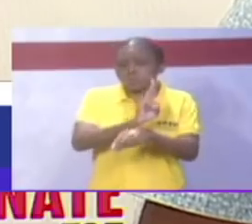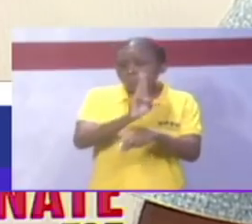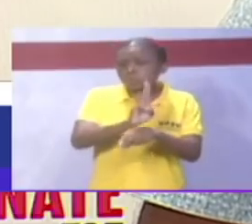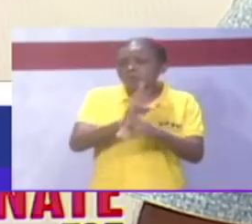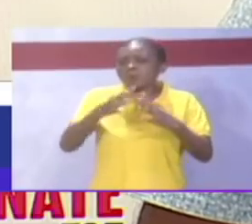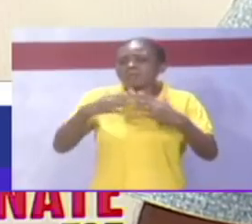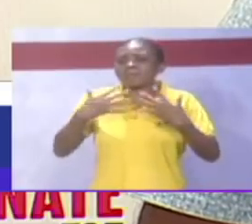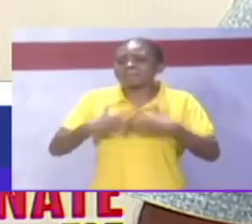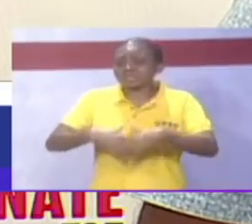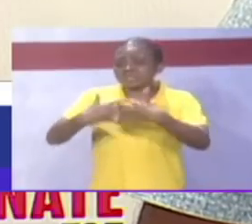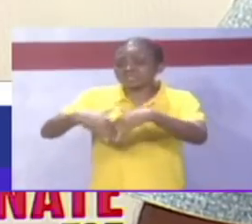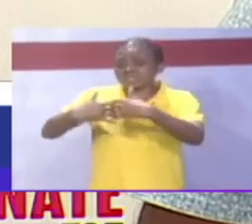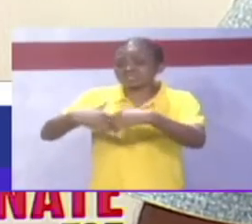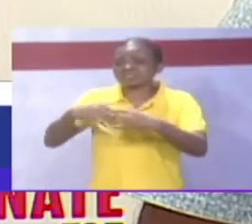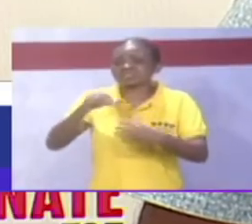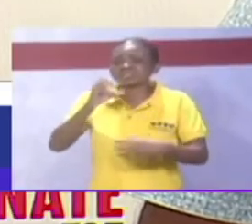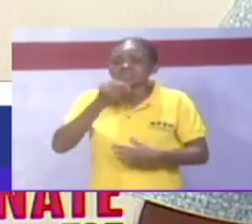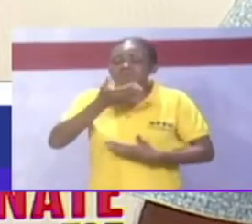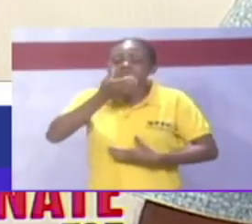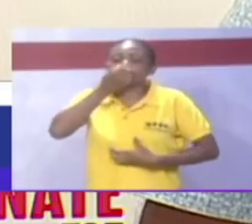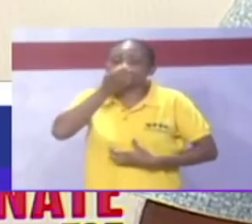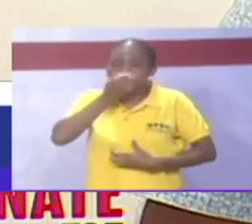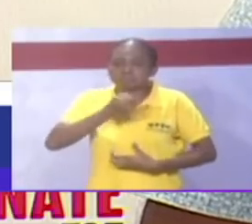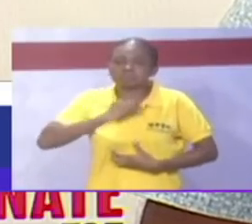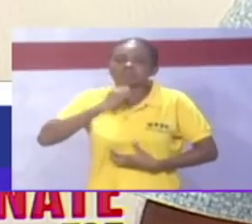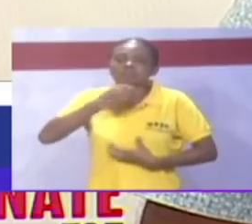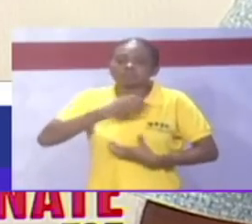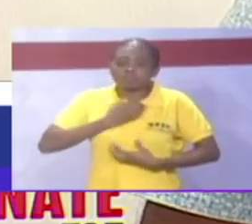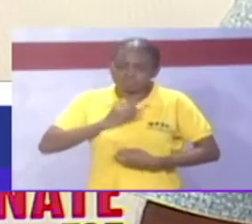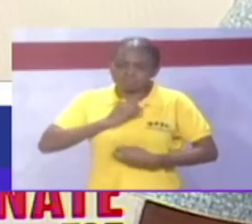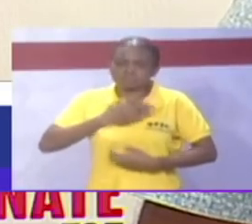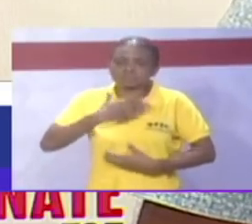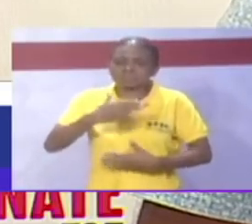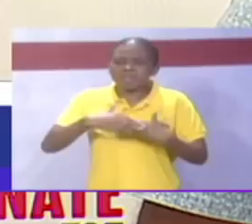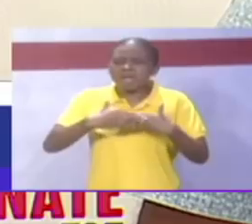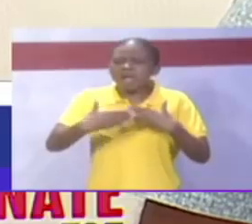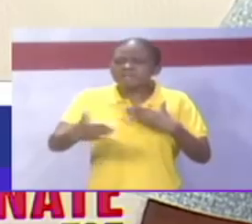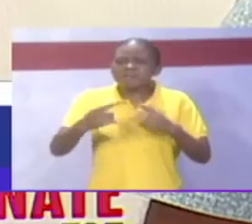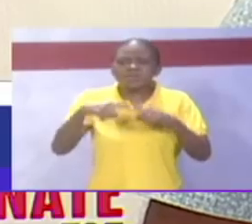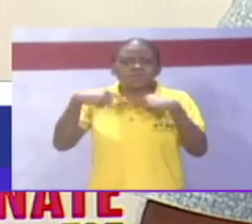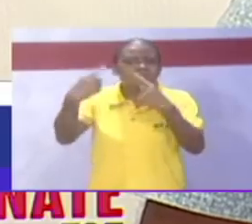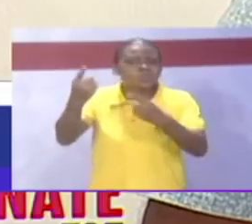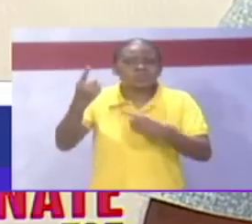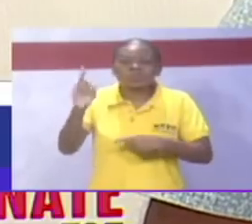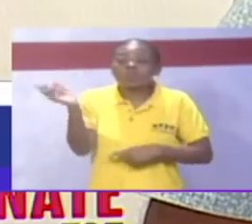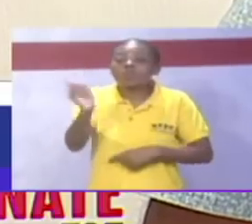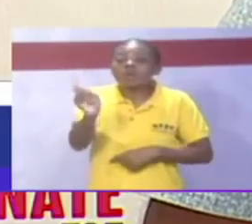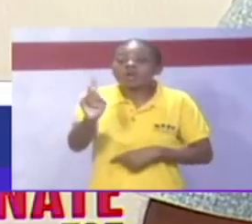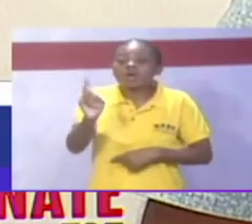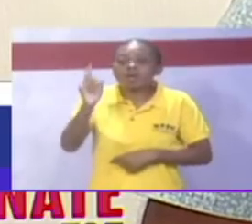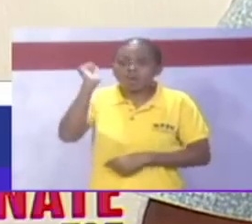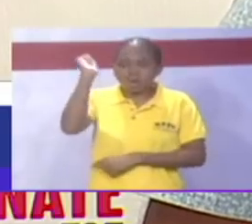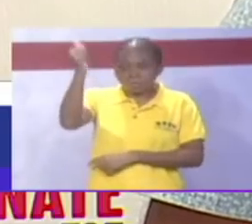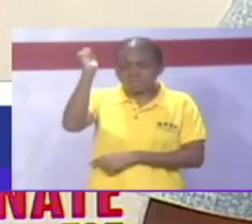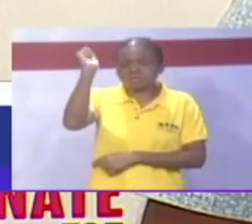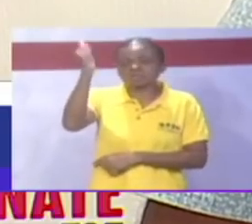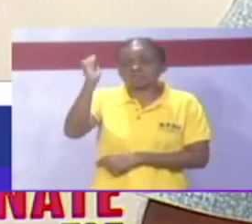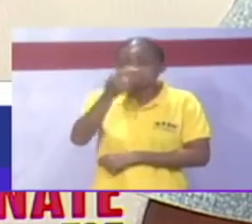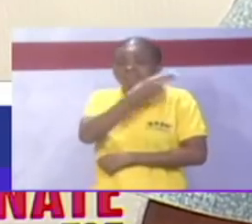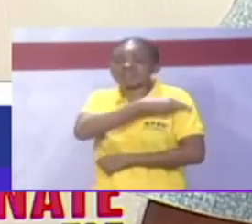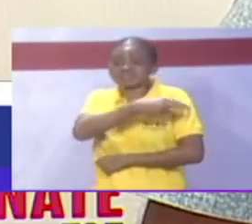I was then sent to the Arima Hospital for a post-COVID clinic,